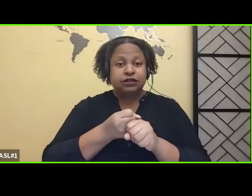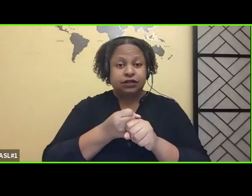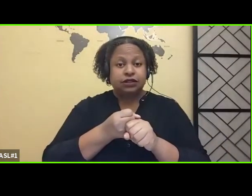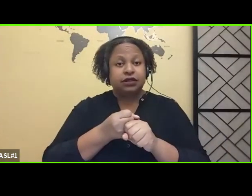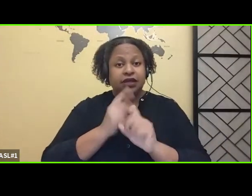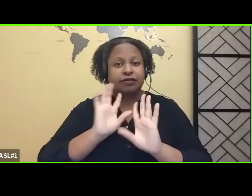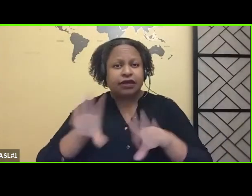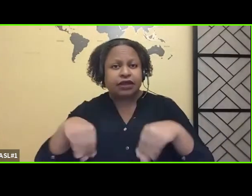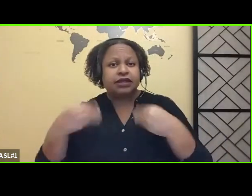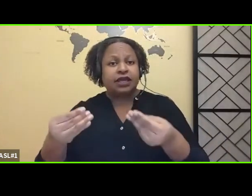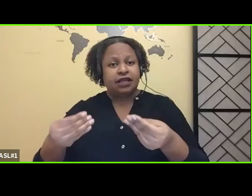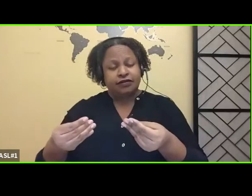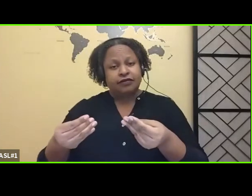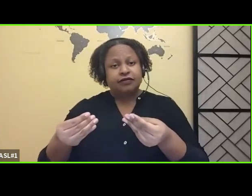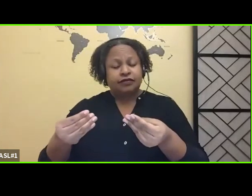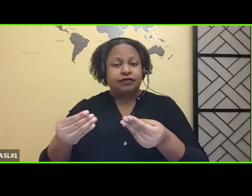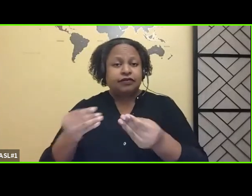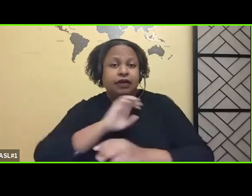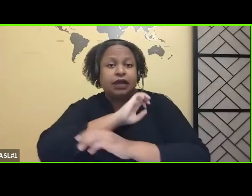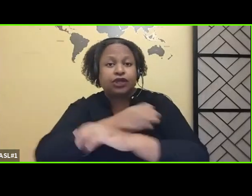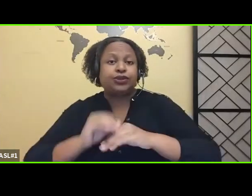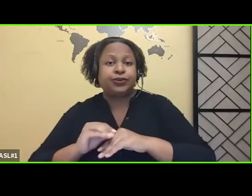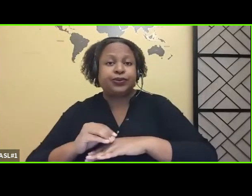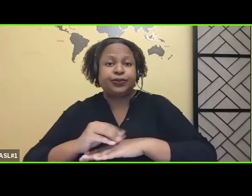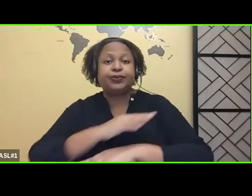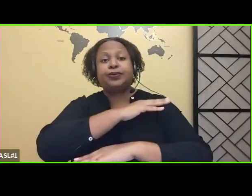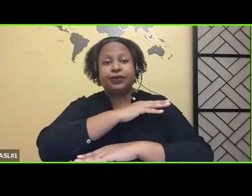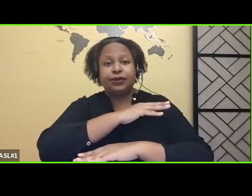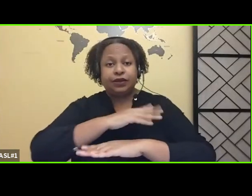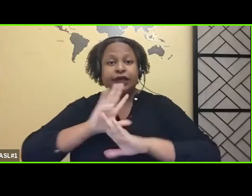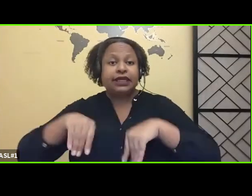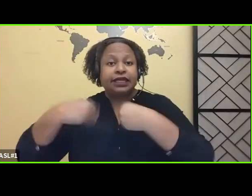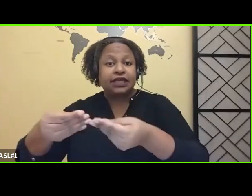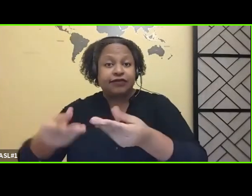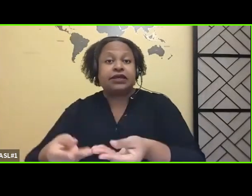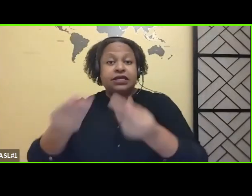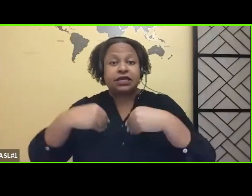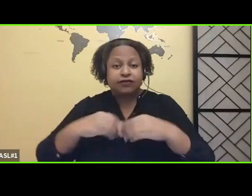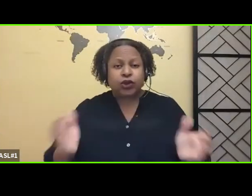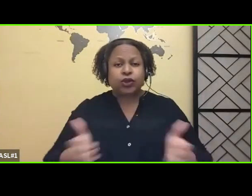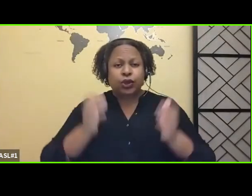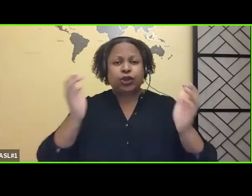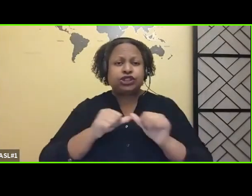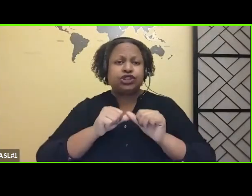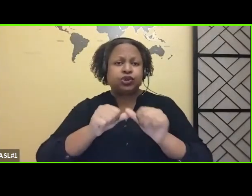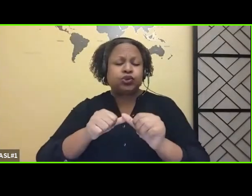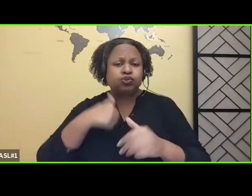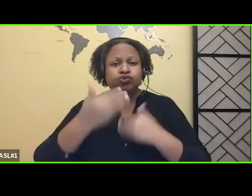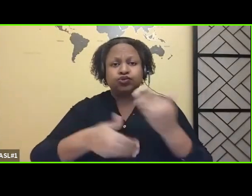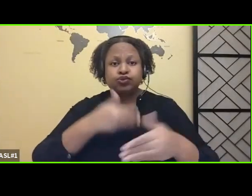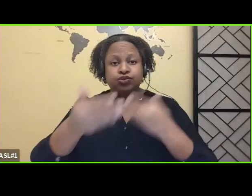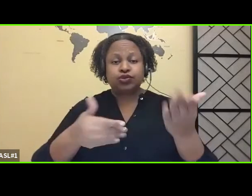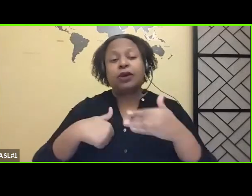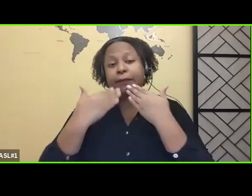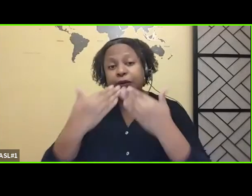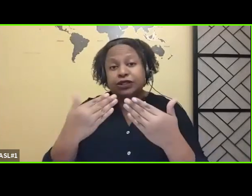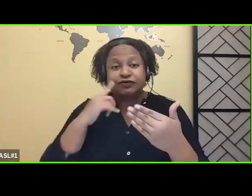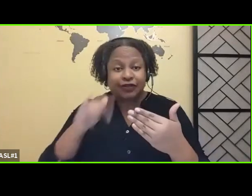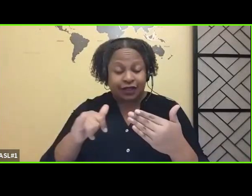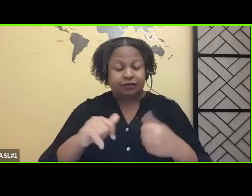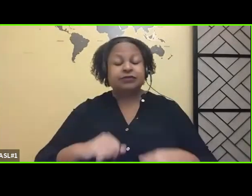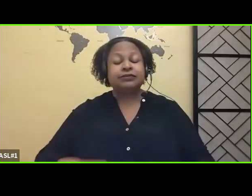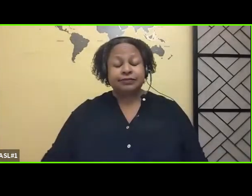they gave that light within me to keep on going, always that encouragement. So I say me gretch for that, you